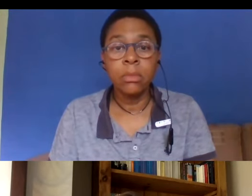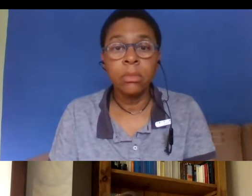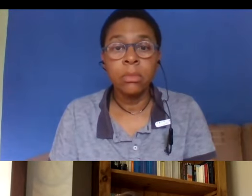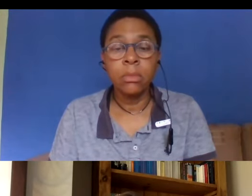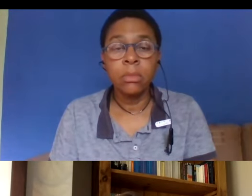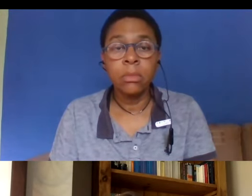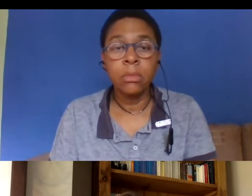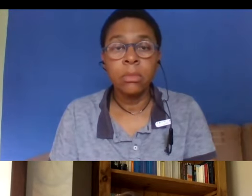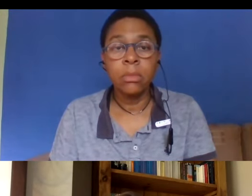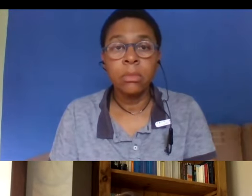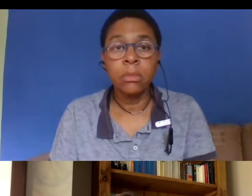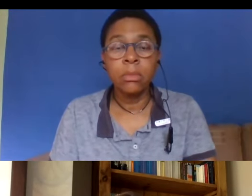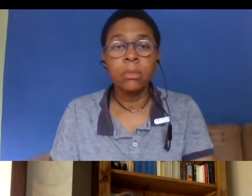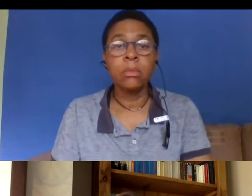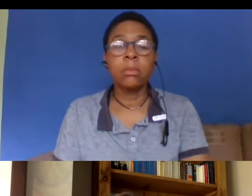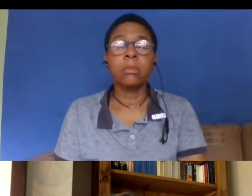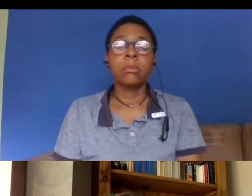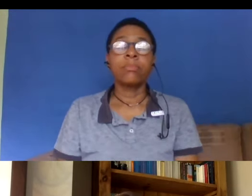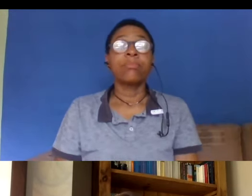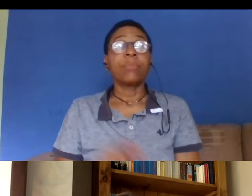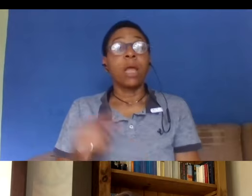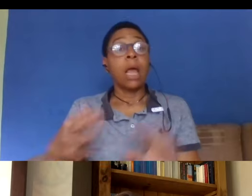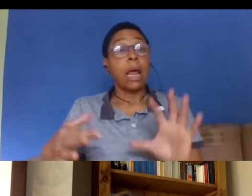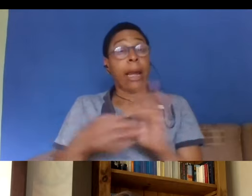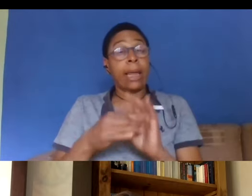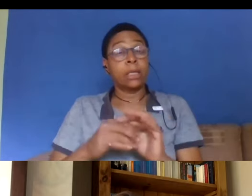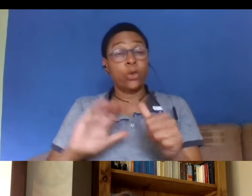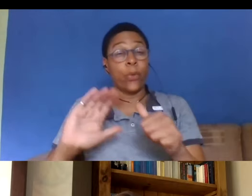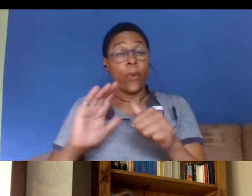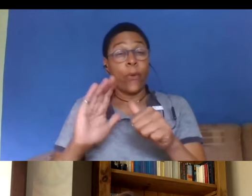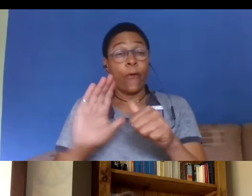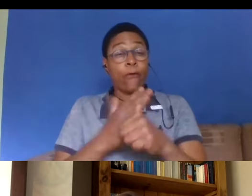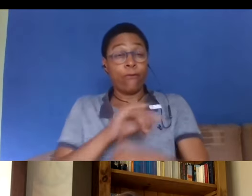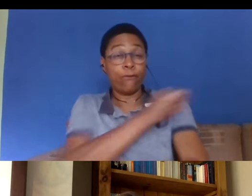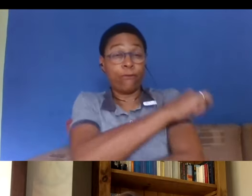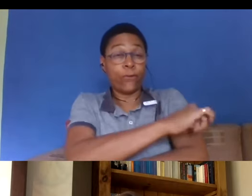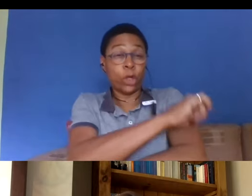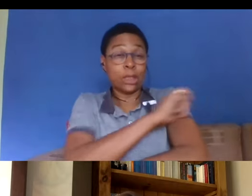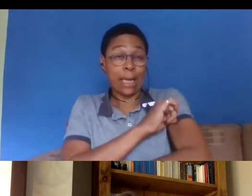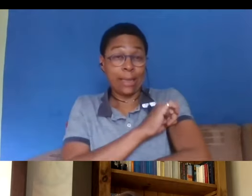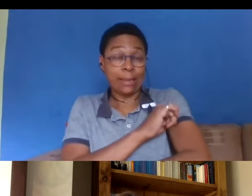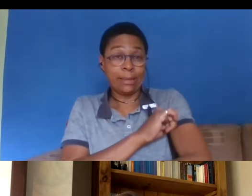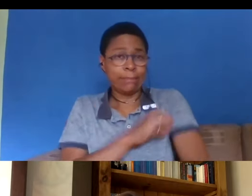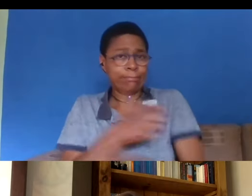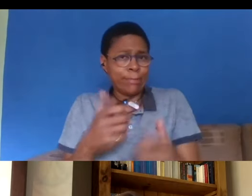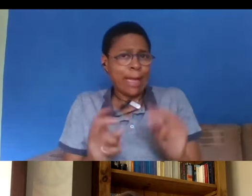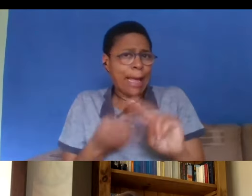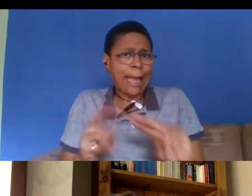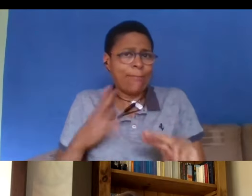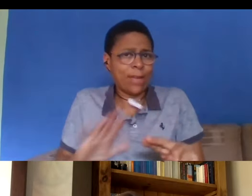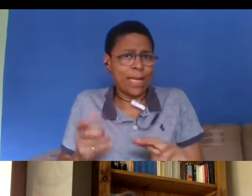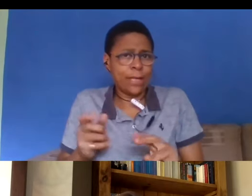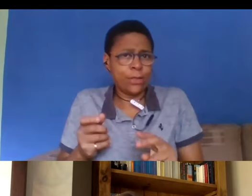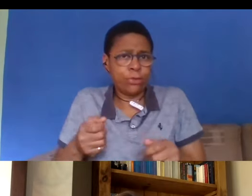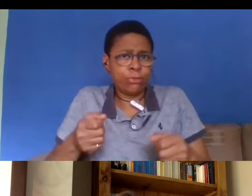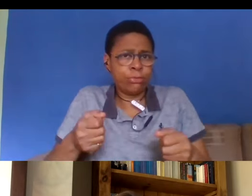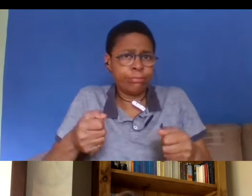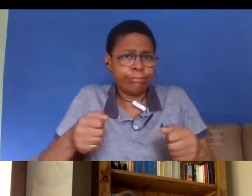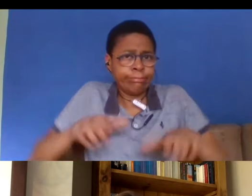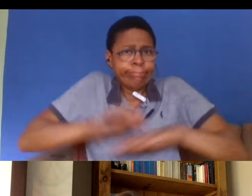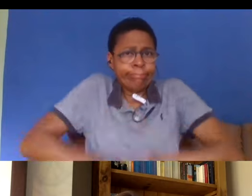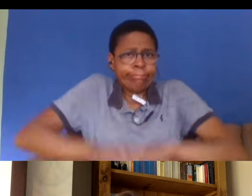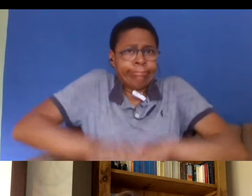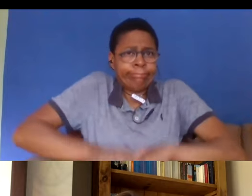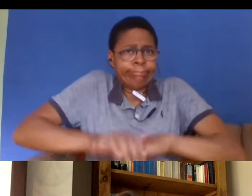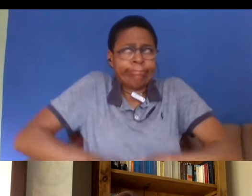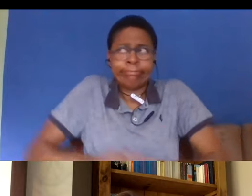is on first aid. So it's a question about first aid needing to be administered. Is it allowed as an exception